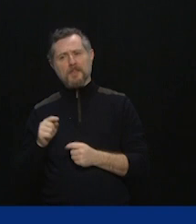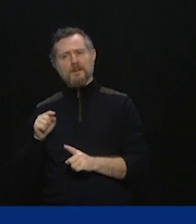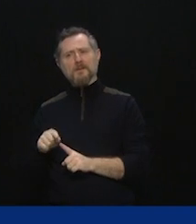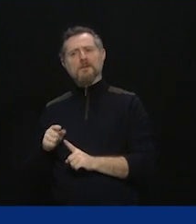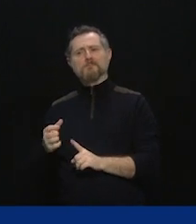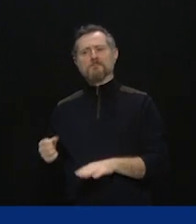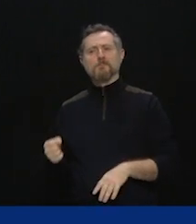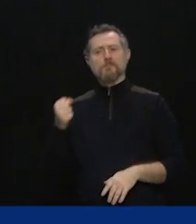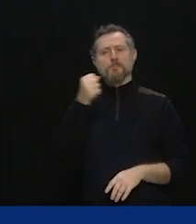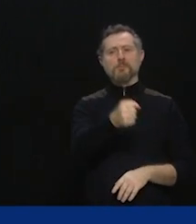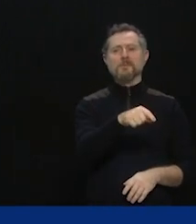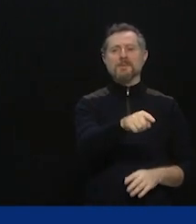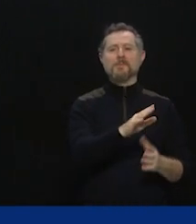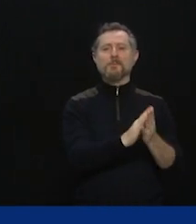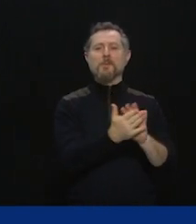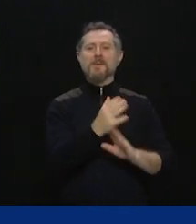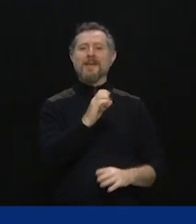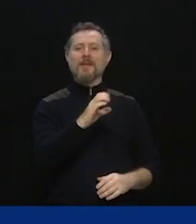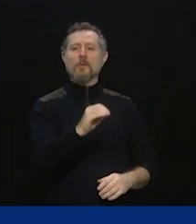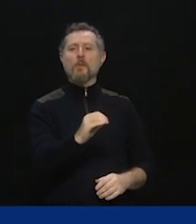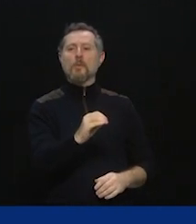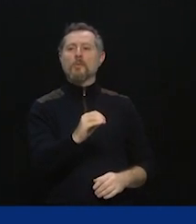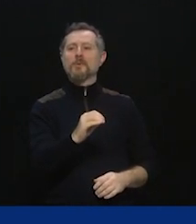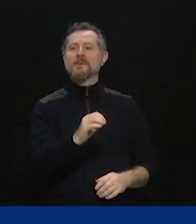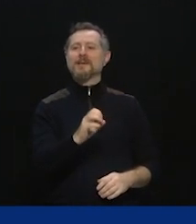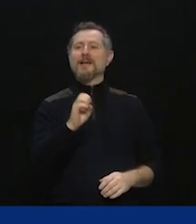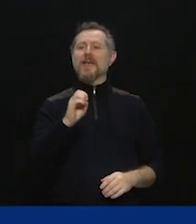CEO of ESD.